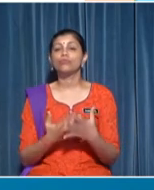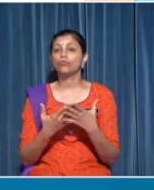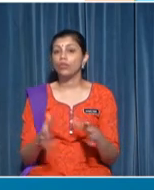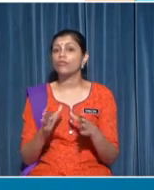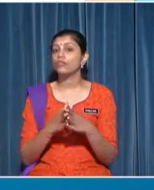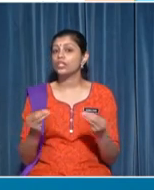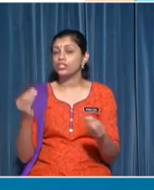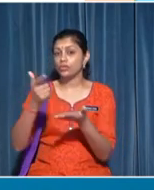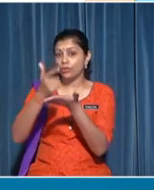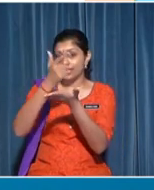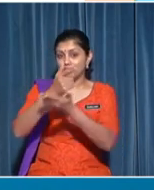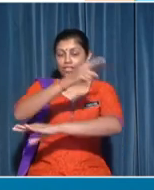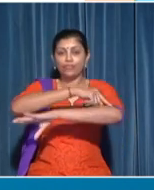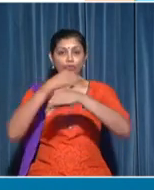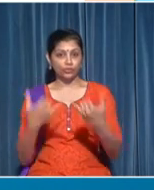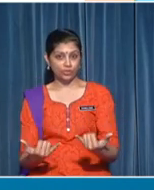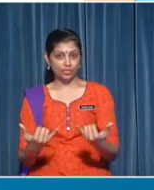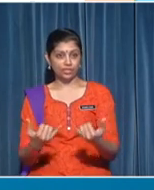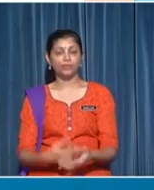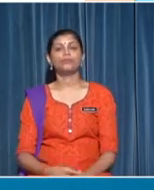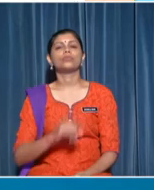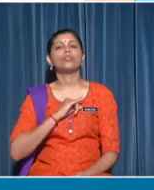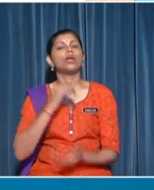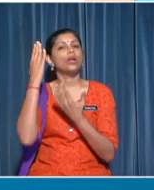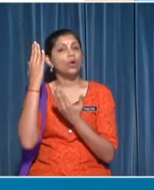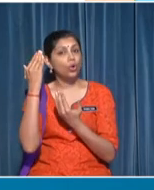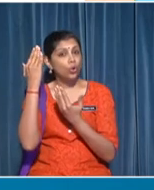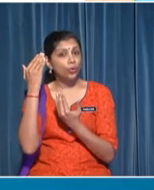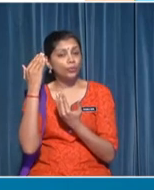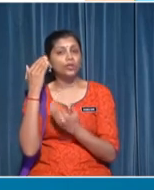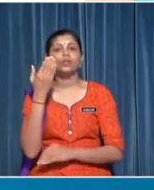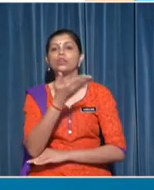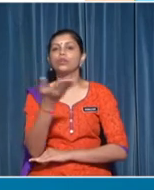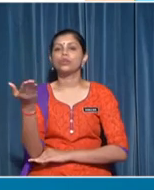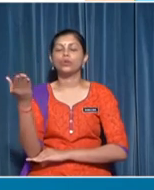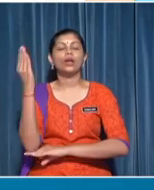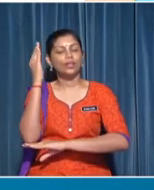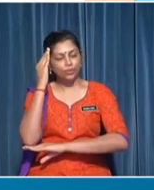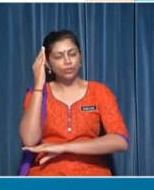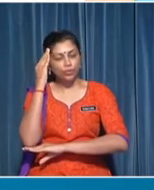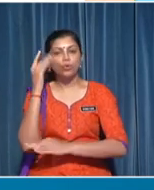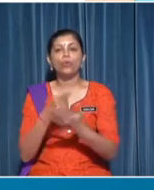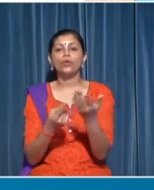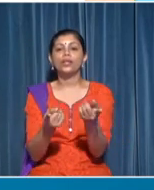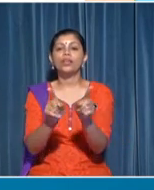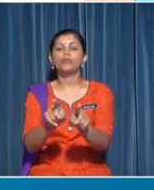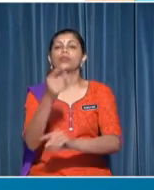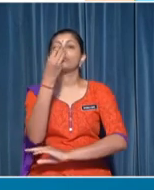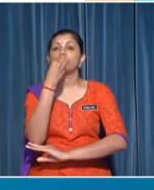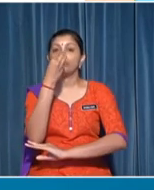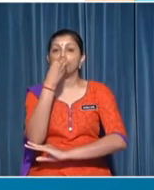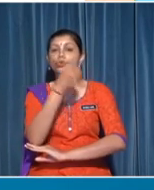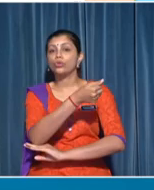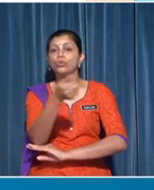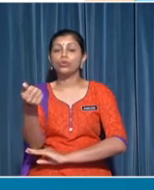for today. I sincerely hope you are now well aware of what's happening to the food that you